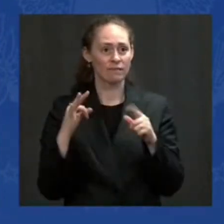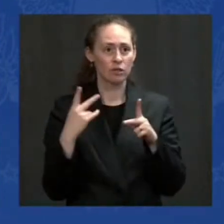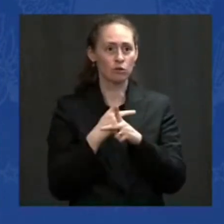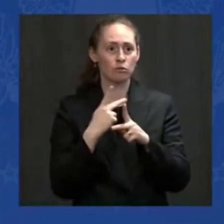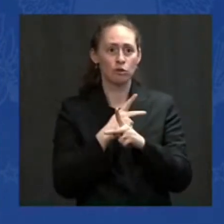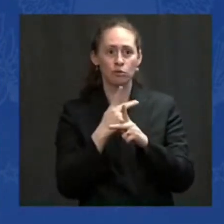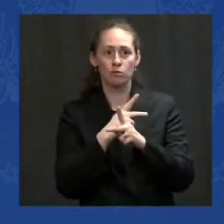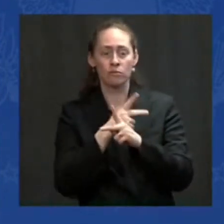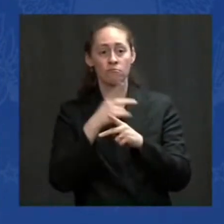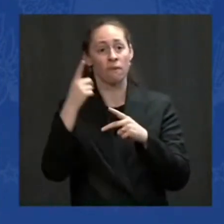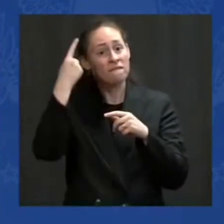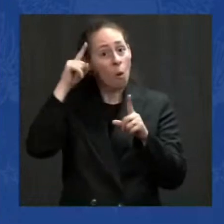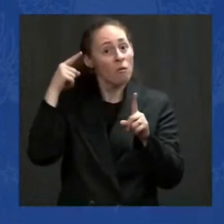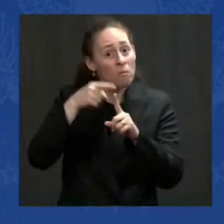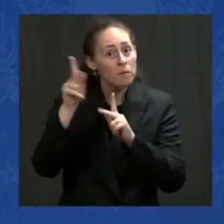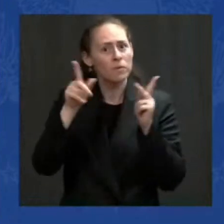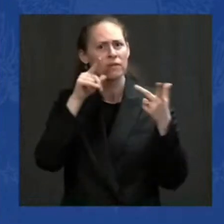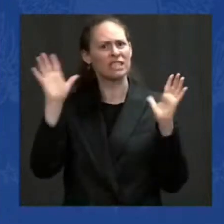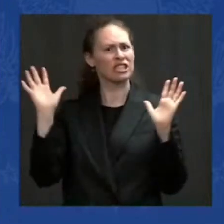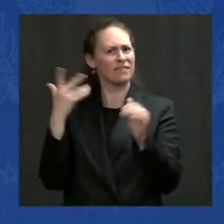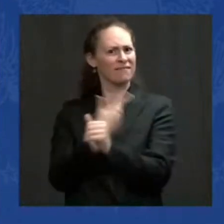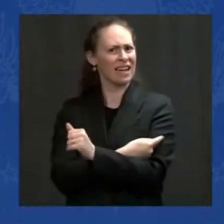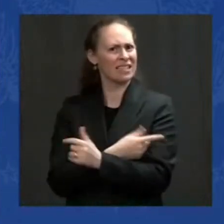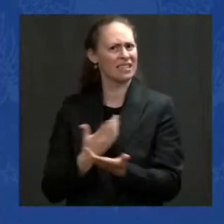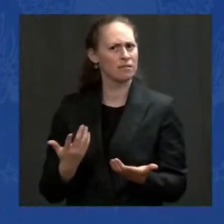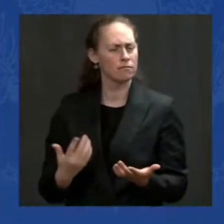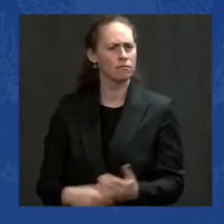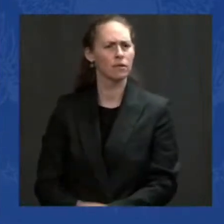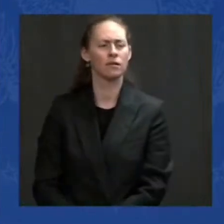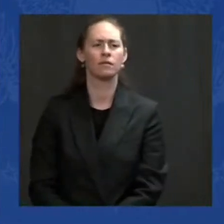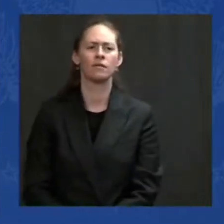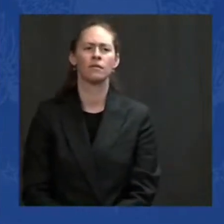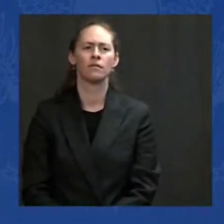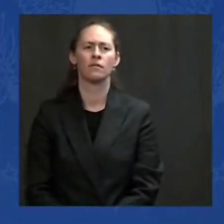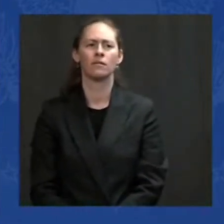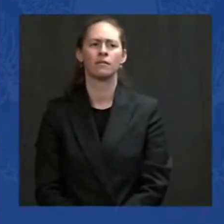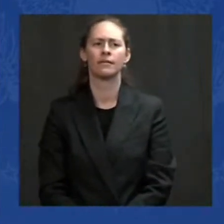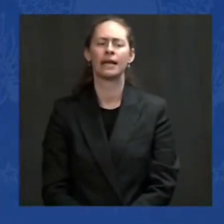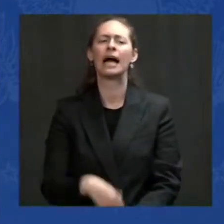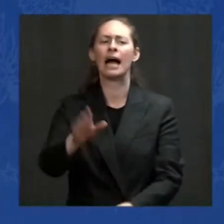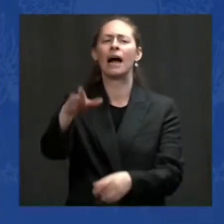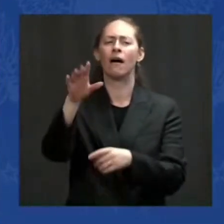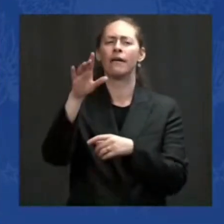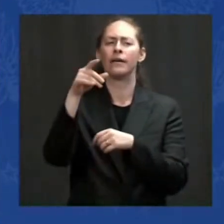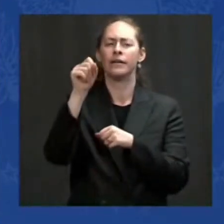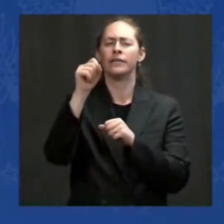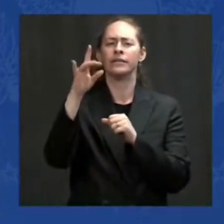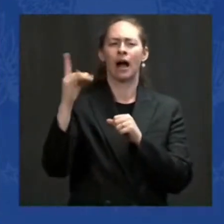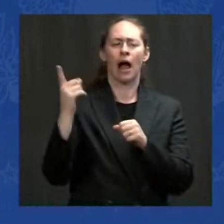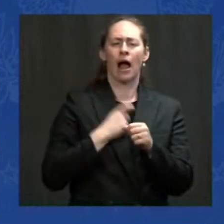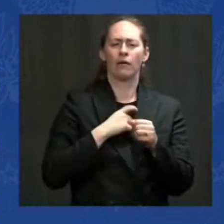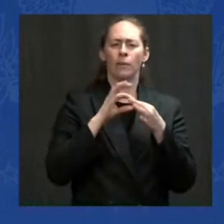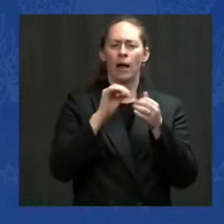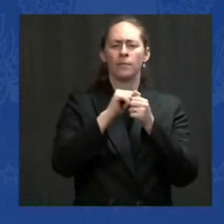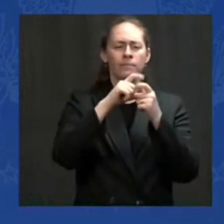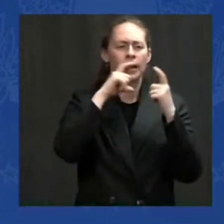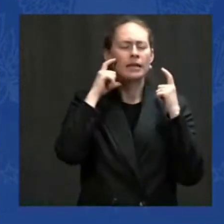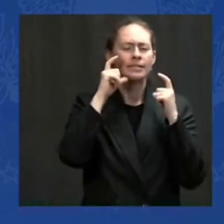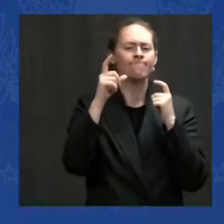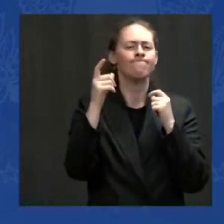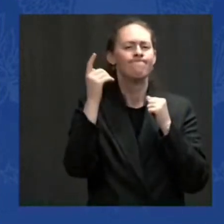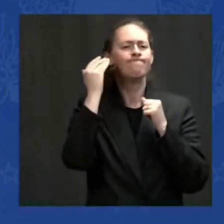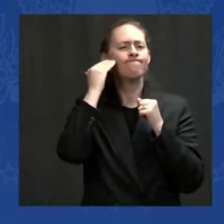course. Yes. Let me clarify that. When I was asked the question about wearing masks when you